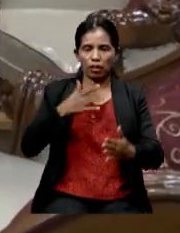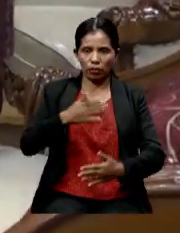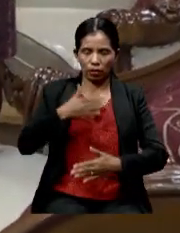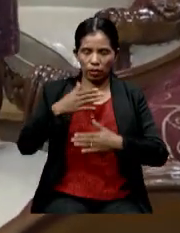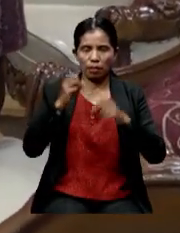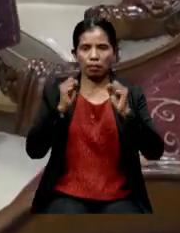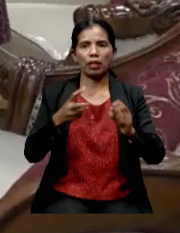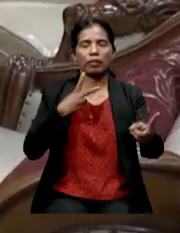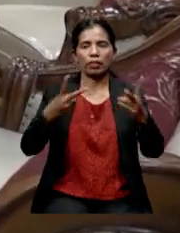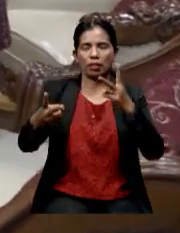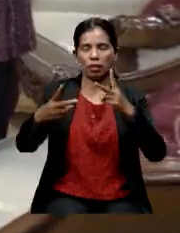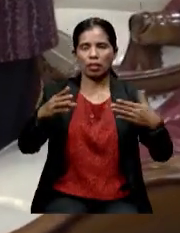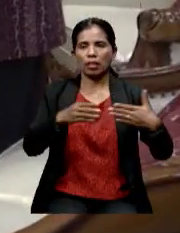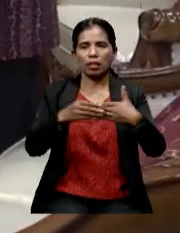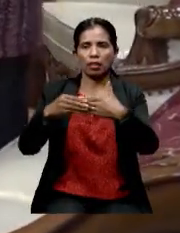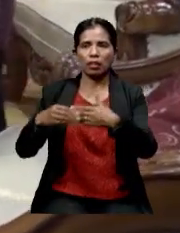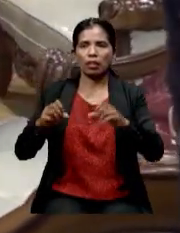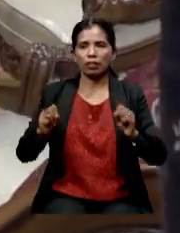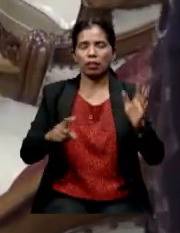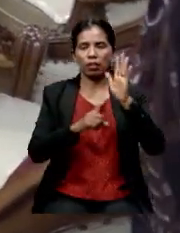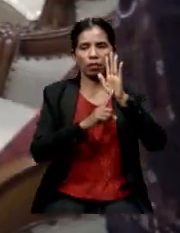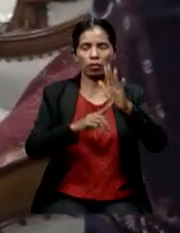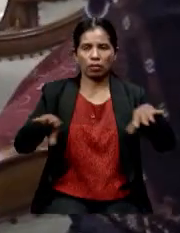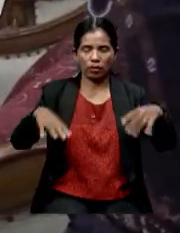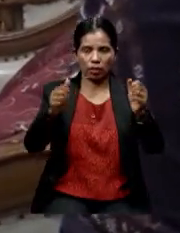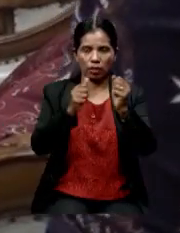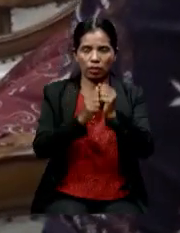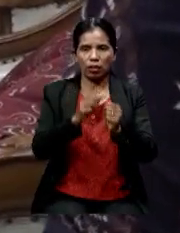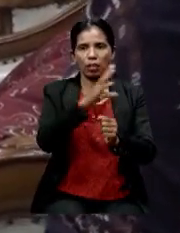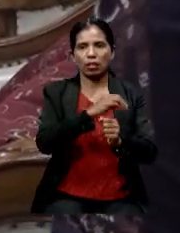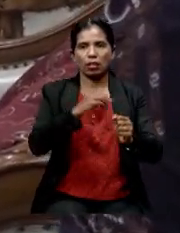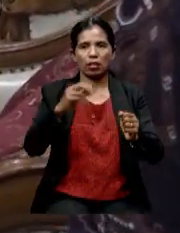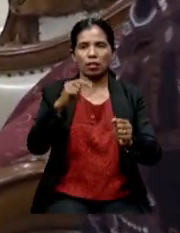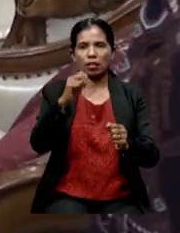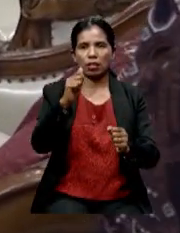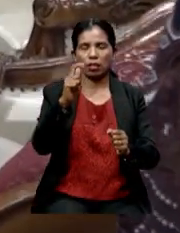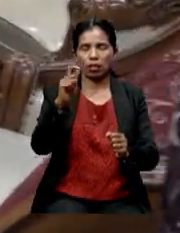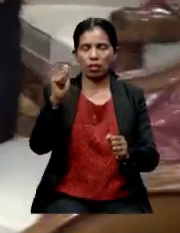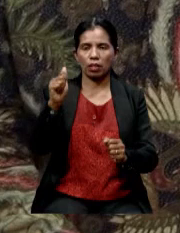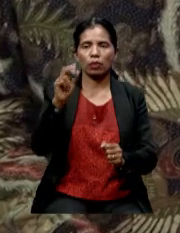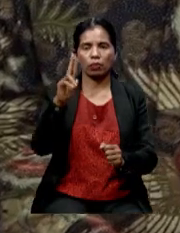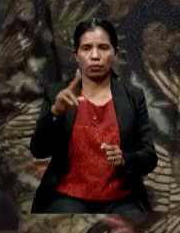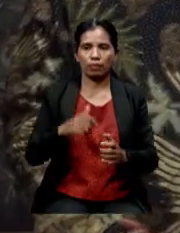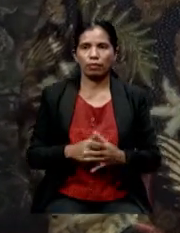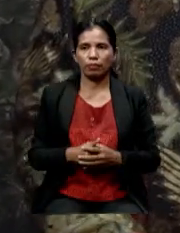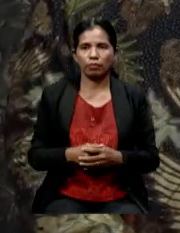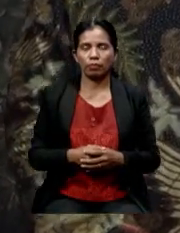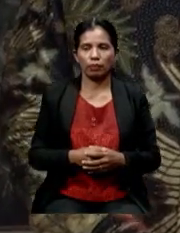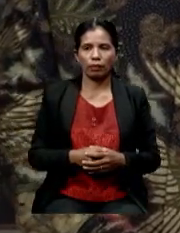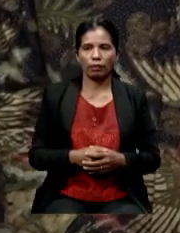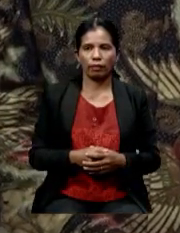visita líder Muhammadiyah ho di explora liutan cooperação ho Muhammadiyah no Nahdlatul Ulama. Together